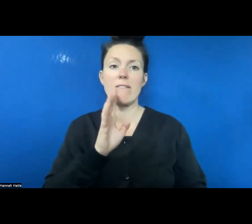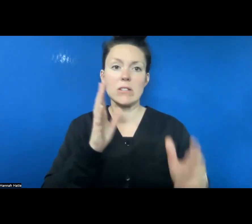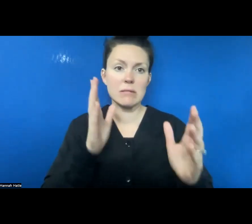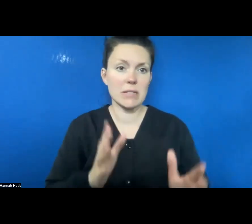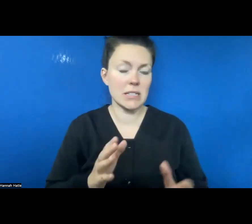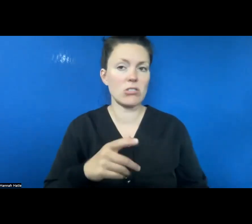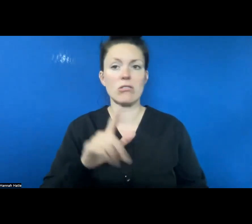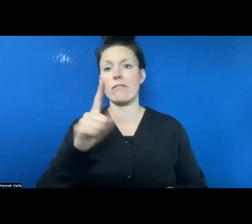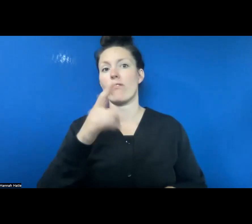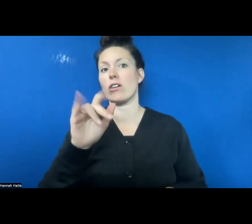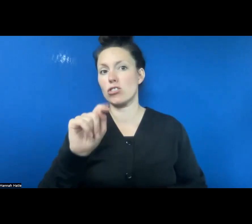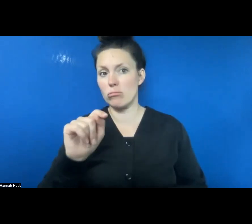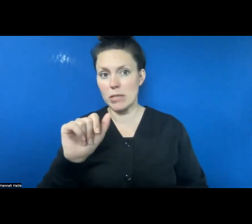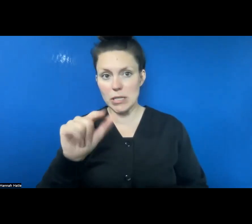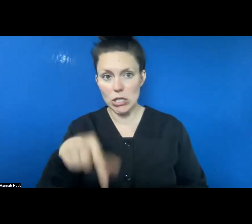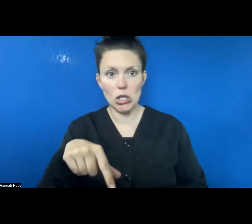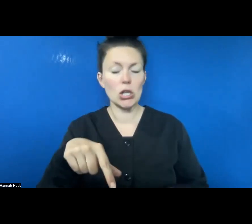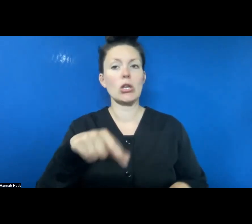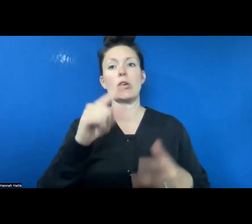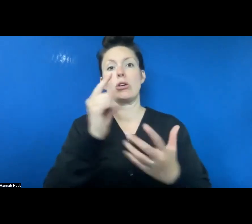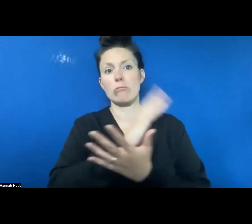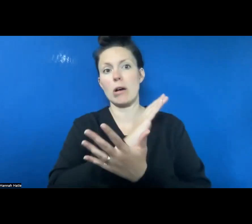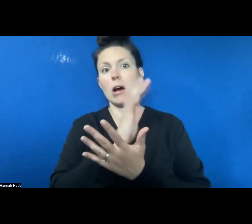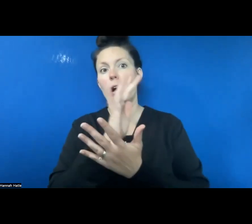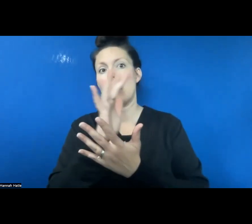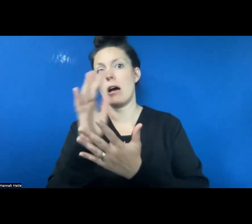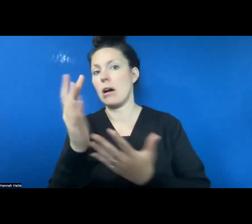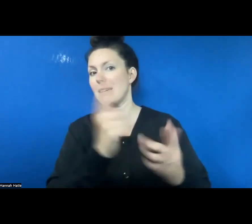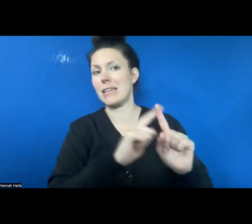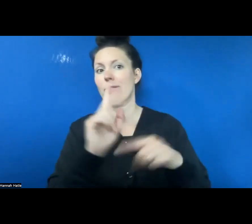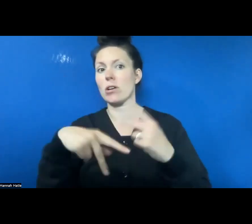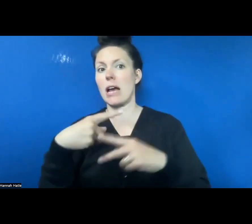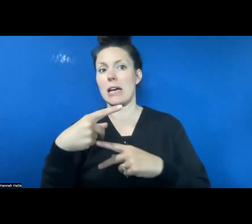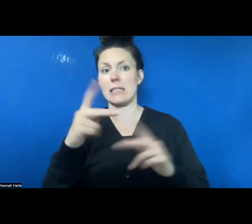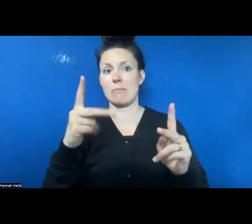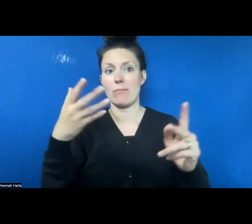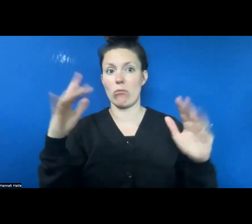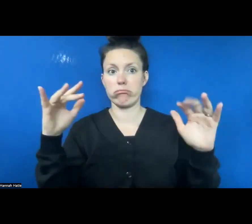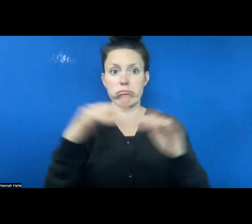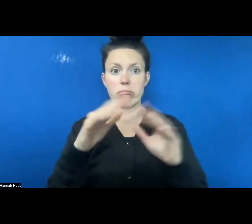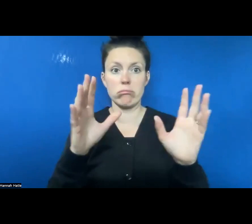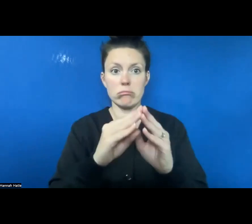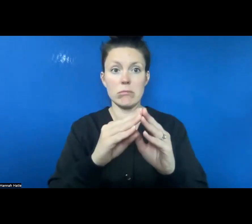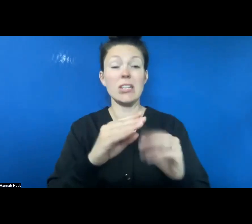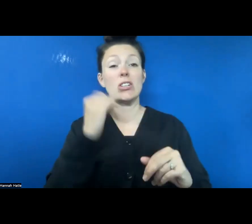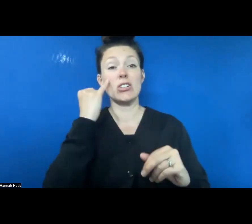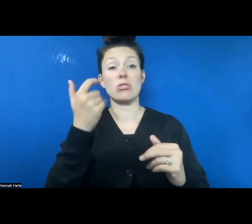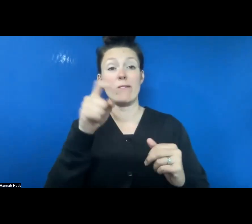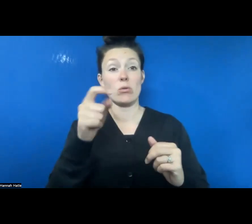leadership, LGBTQ. If anyone is looking for a speaker or a youth leadership,